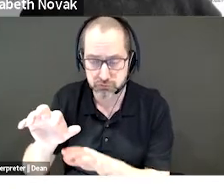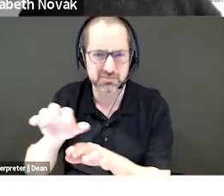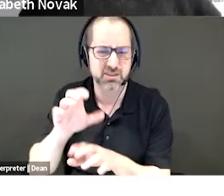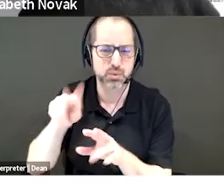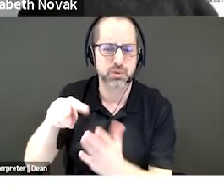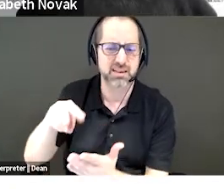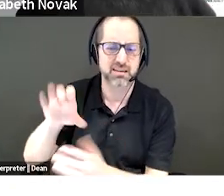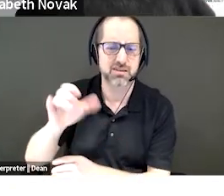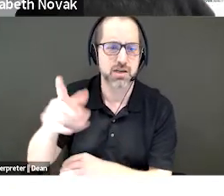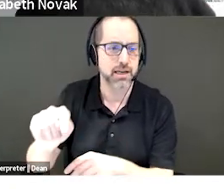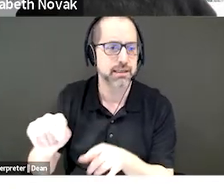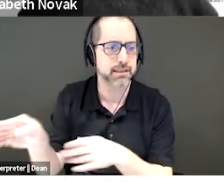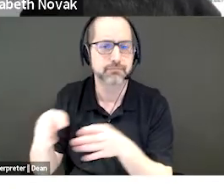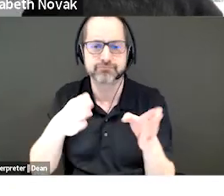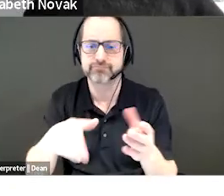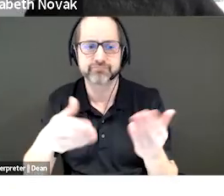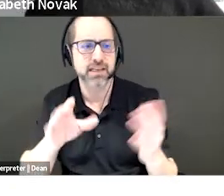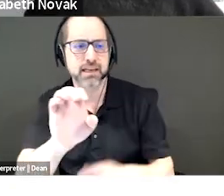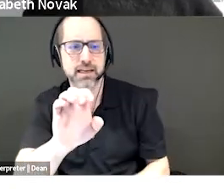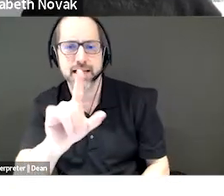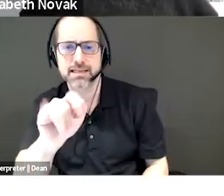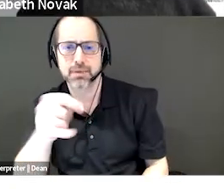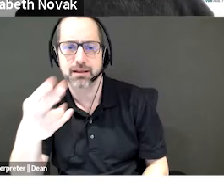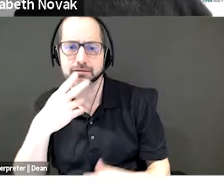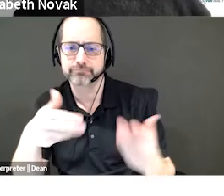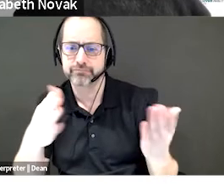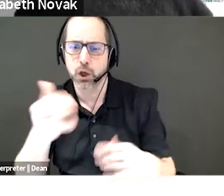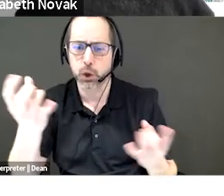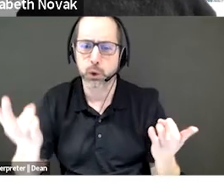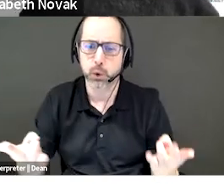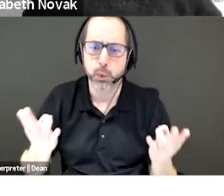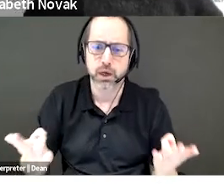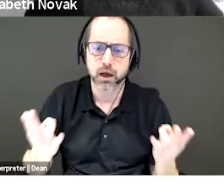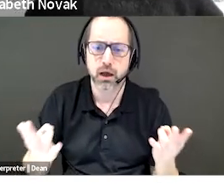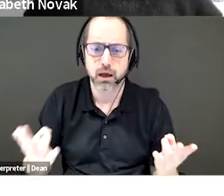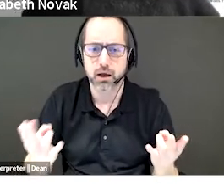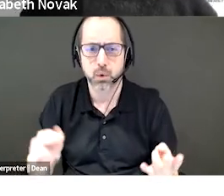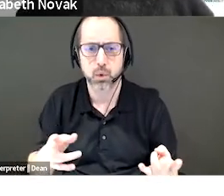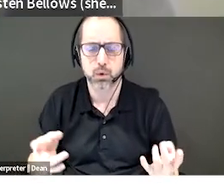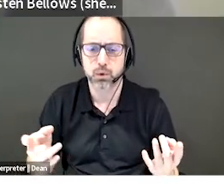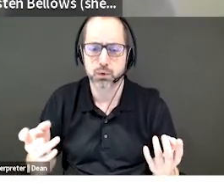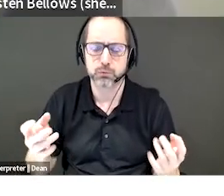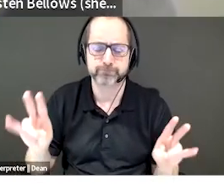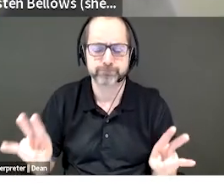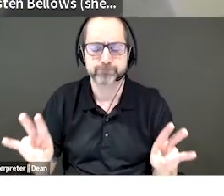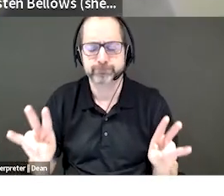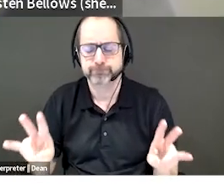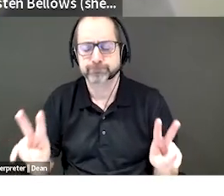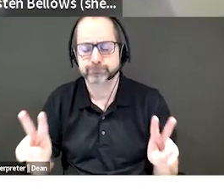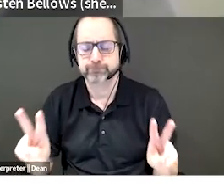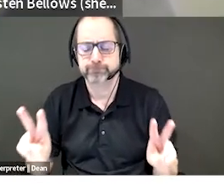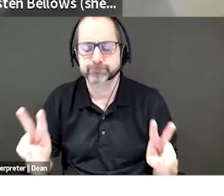What about yoga and meditation? That can really help. That's really good self-care during the job search. Yep, for